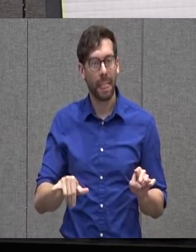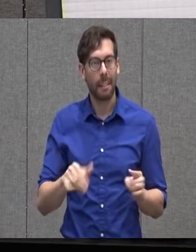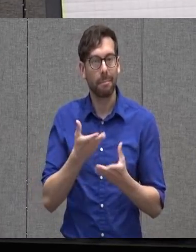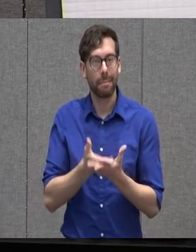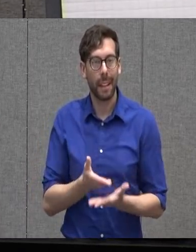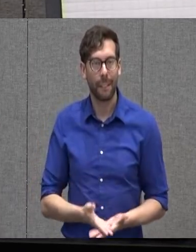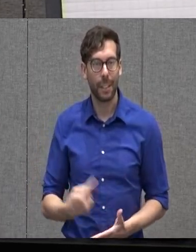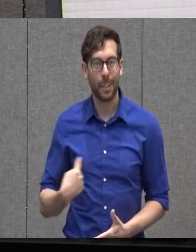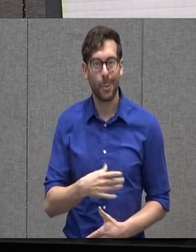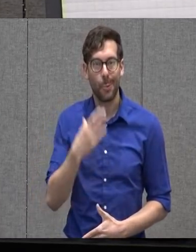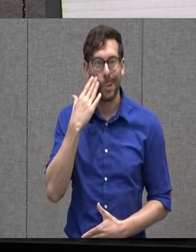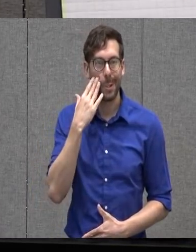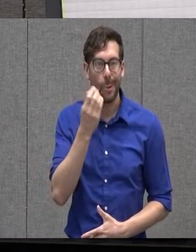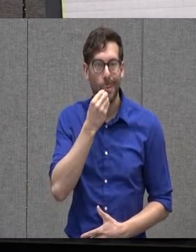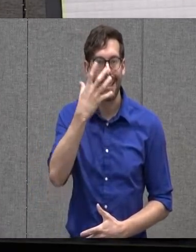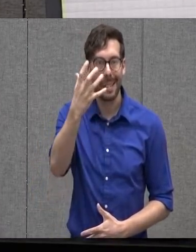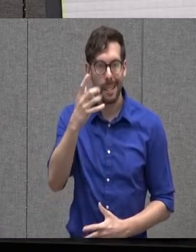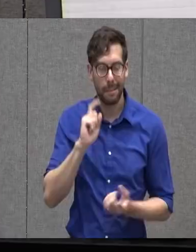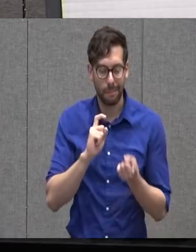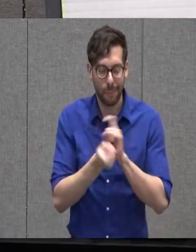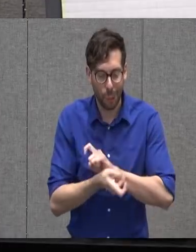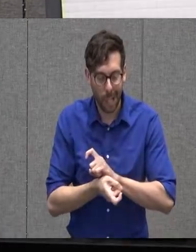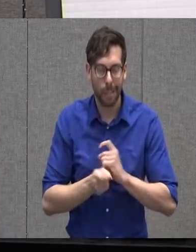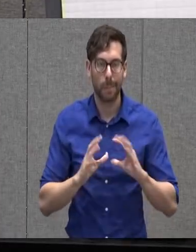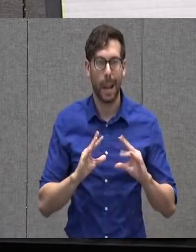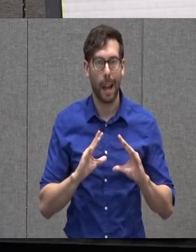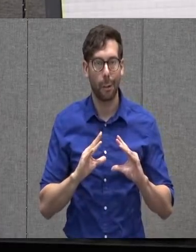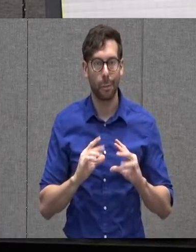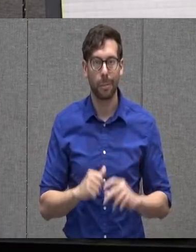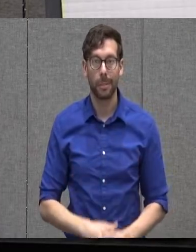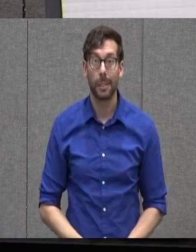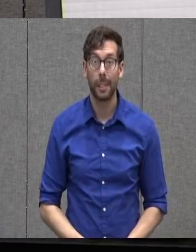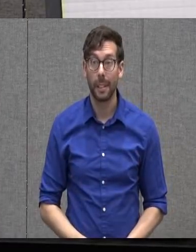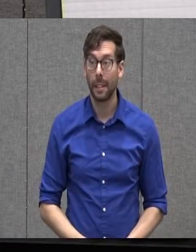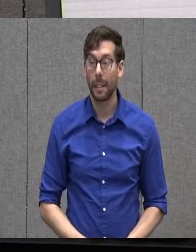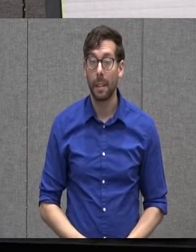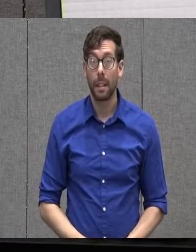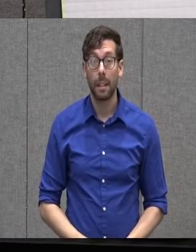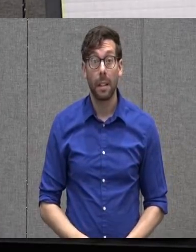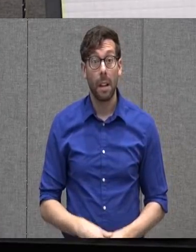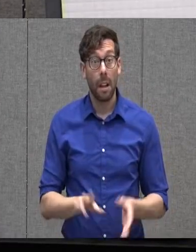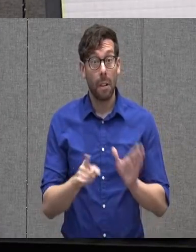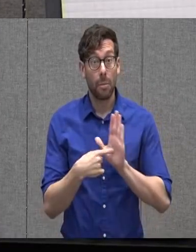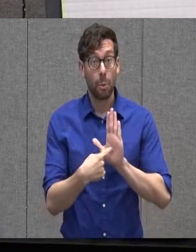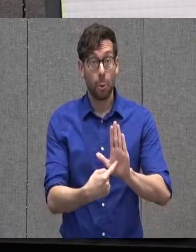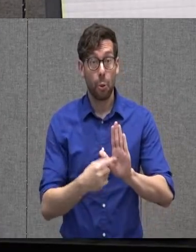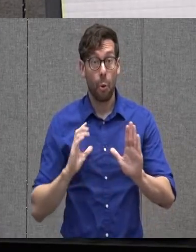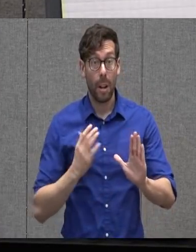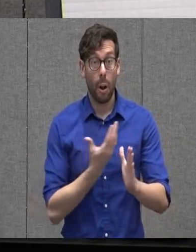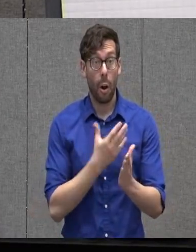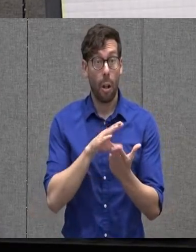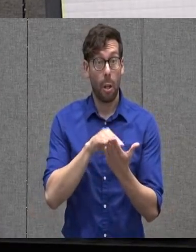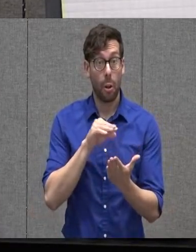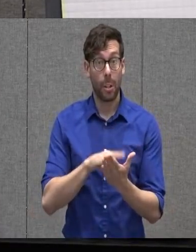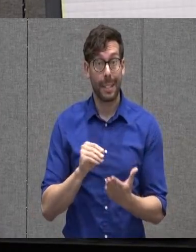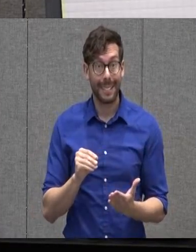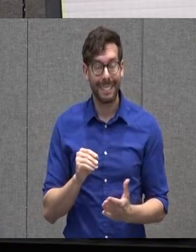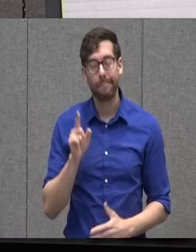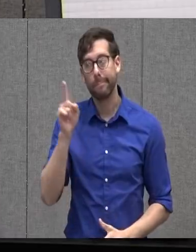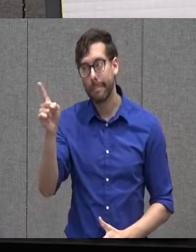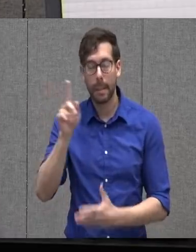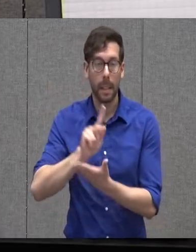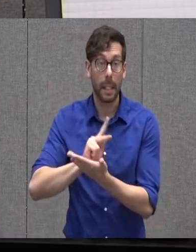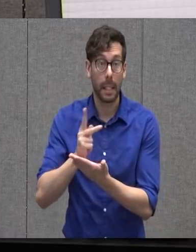Another way we can show our learning around this when we're in the kitchen and making observations is that we can create a